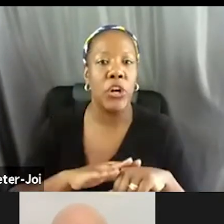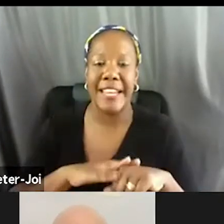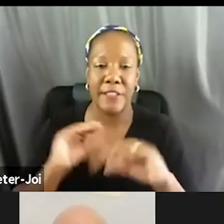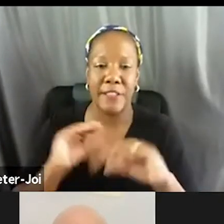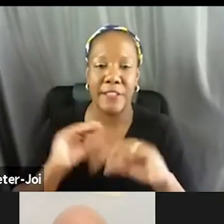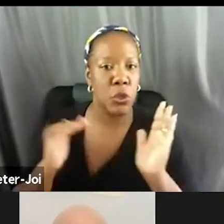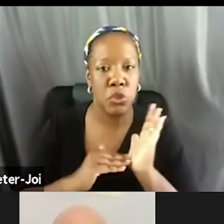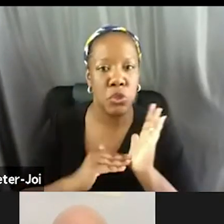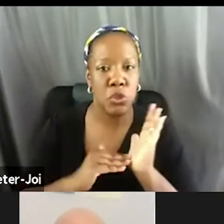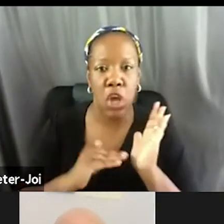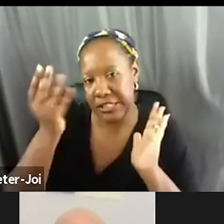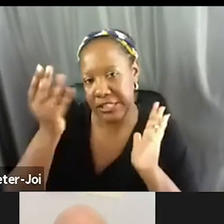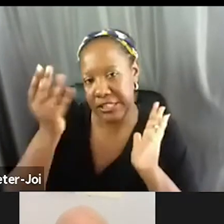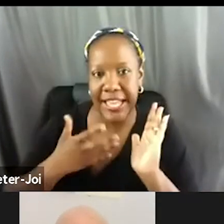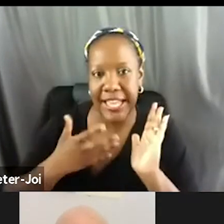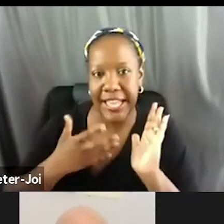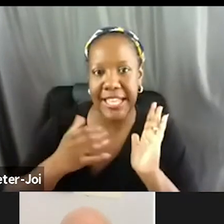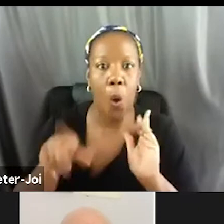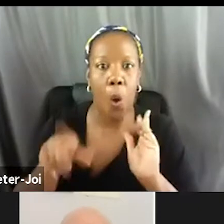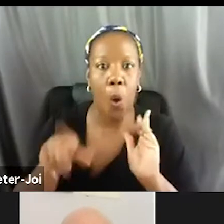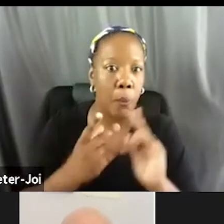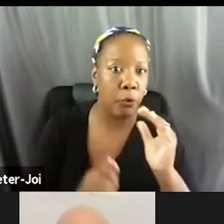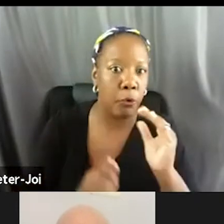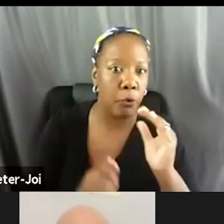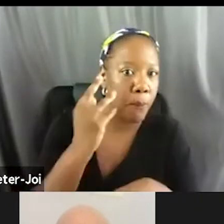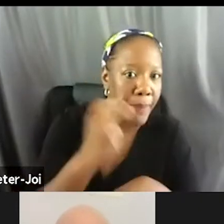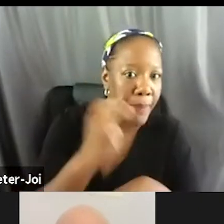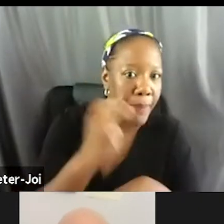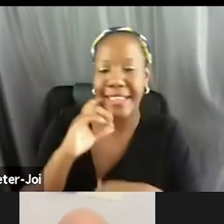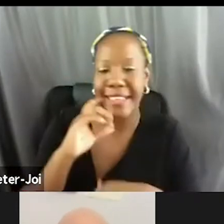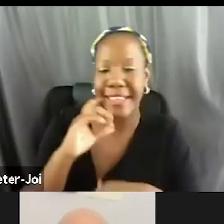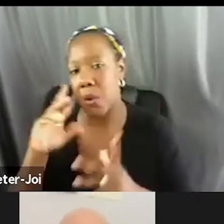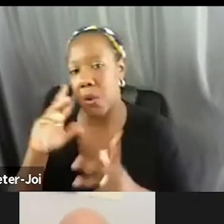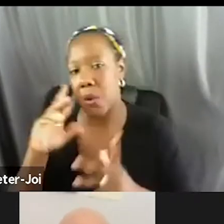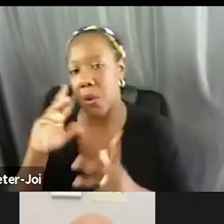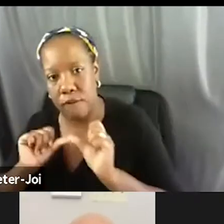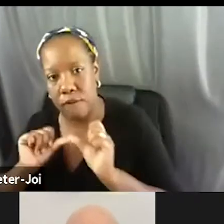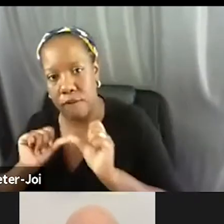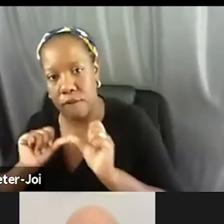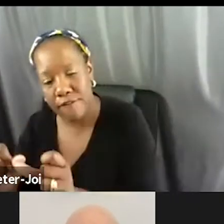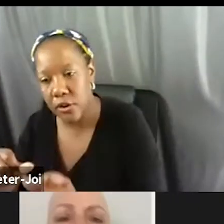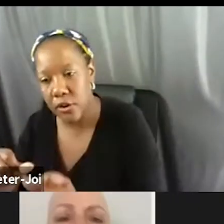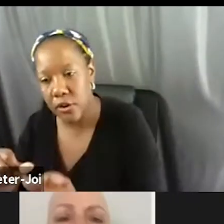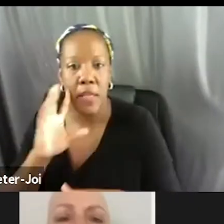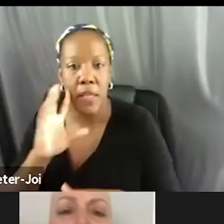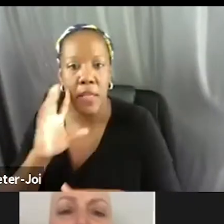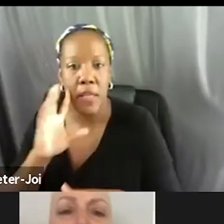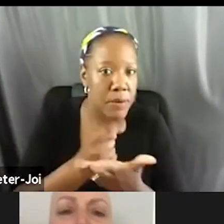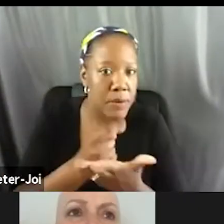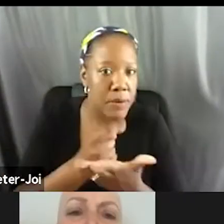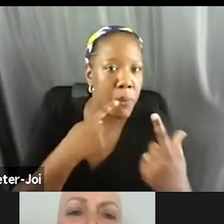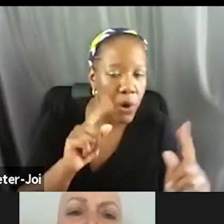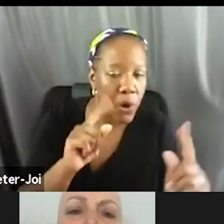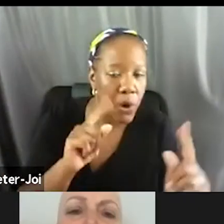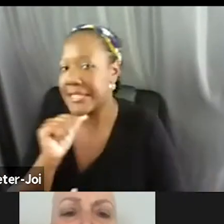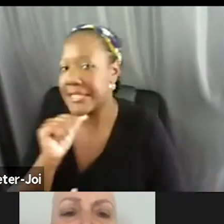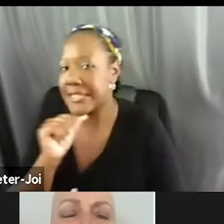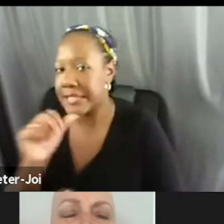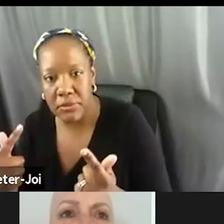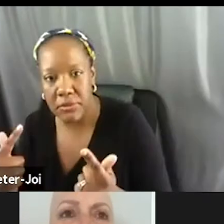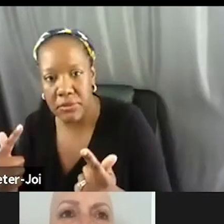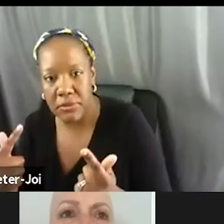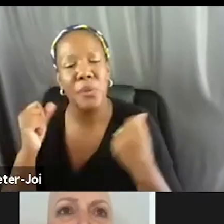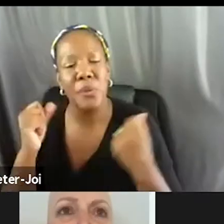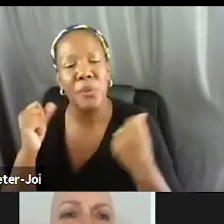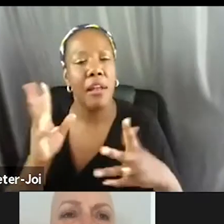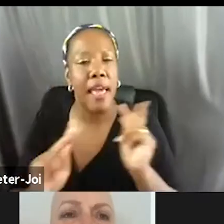going to get our hair back. This treatment will work. This treatment won't work. And so there are a lot of